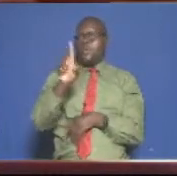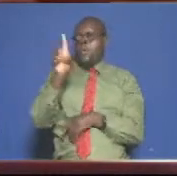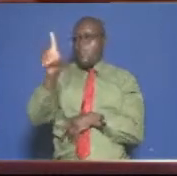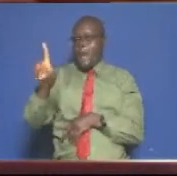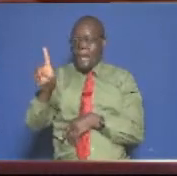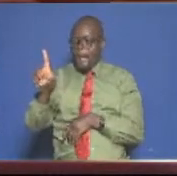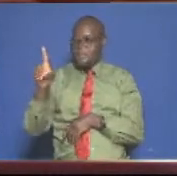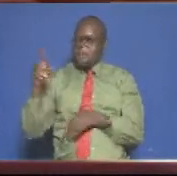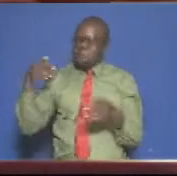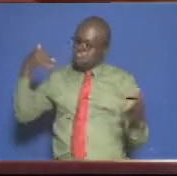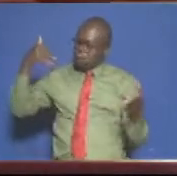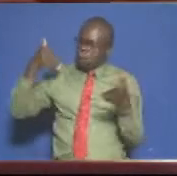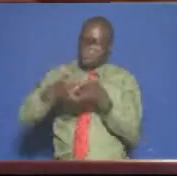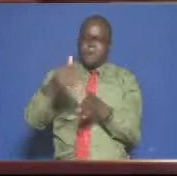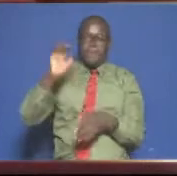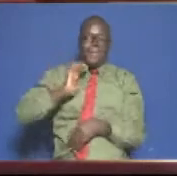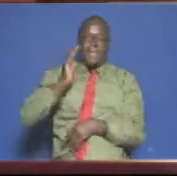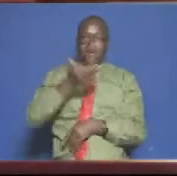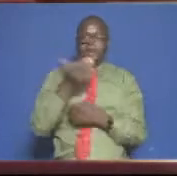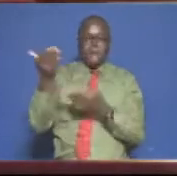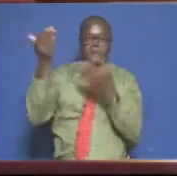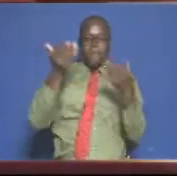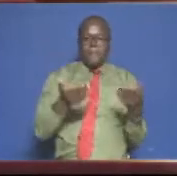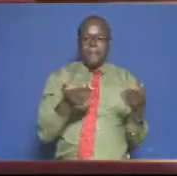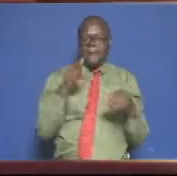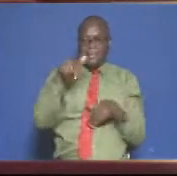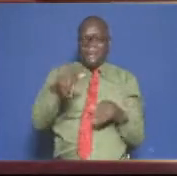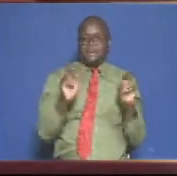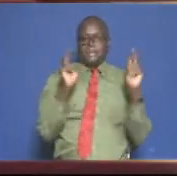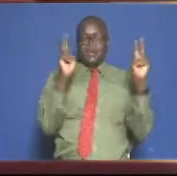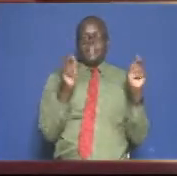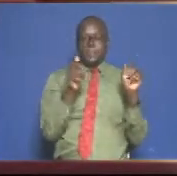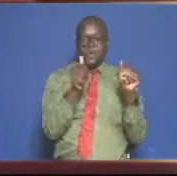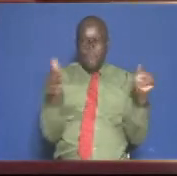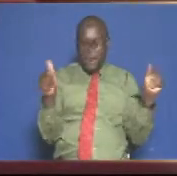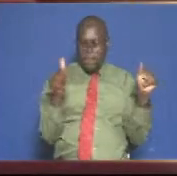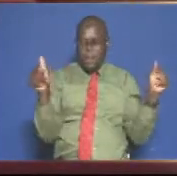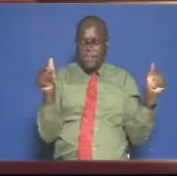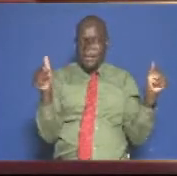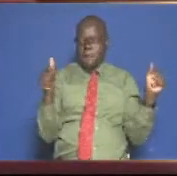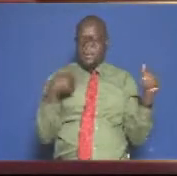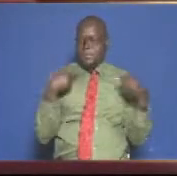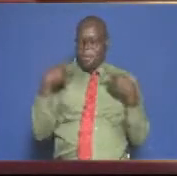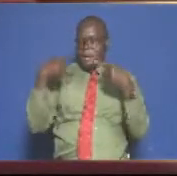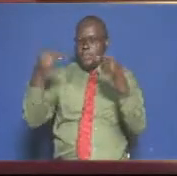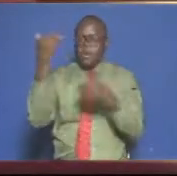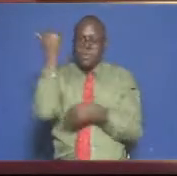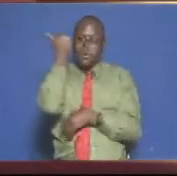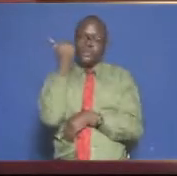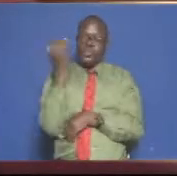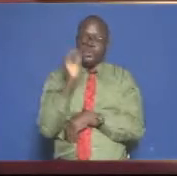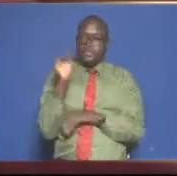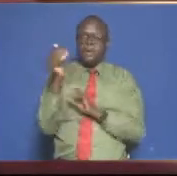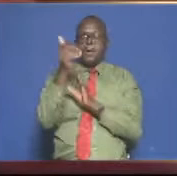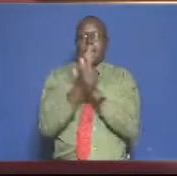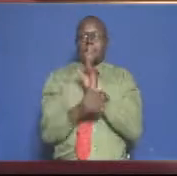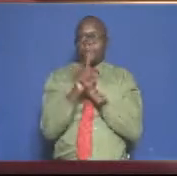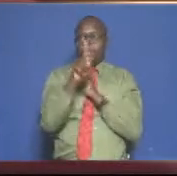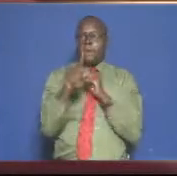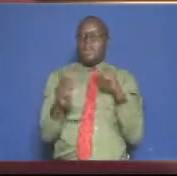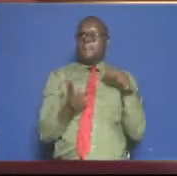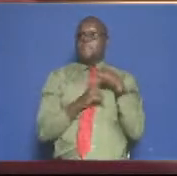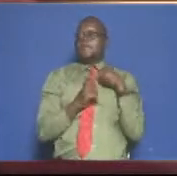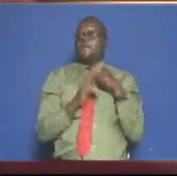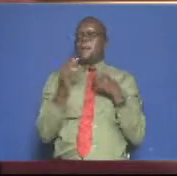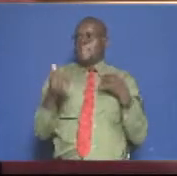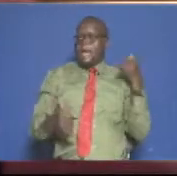this House, a committee of this House, can bring this matter to rest, Mr. Speaker. And I'm not going to court, Mr. Speaker. Under Article 117, I